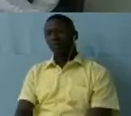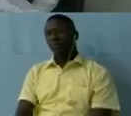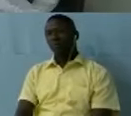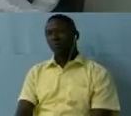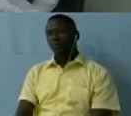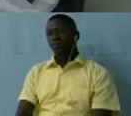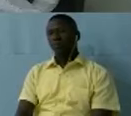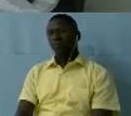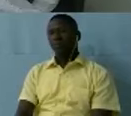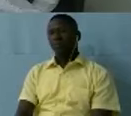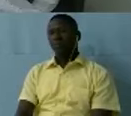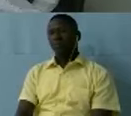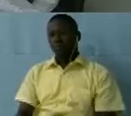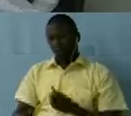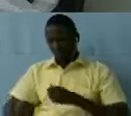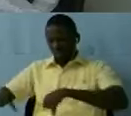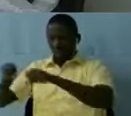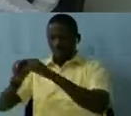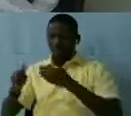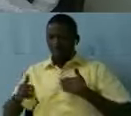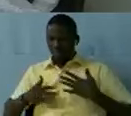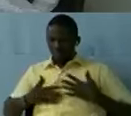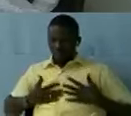On the side of my health,